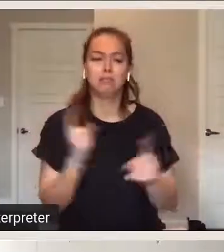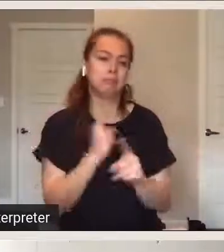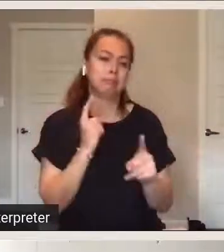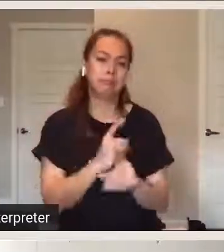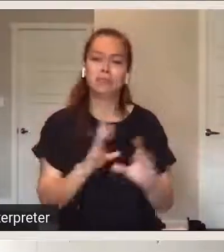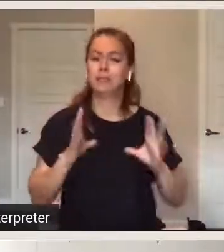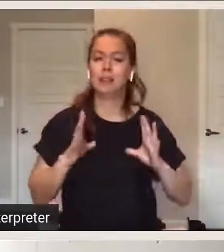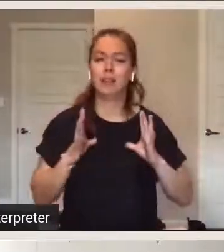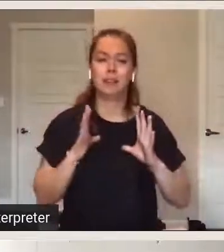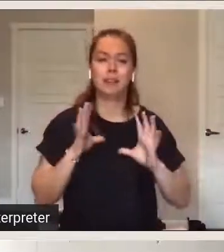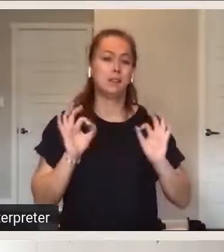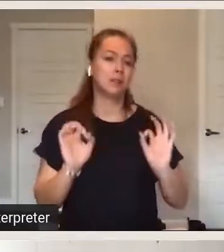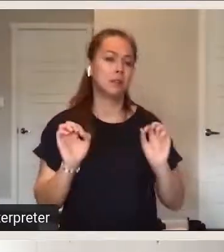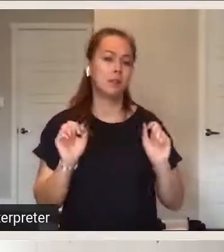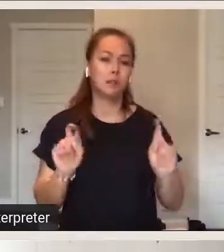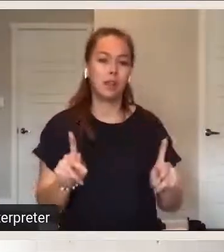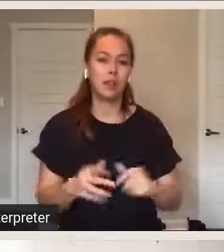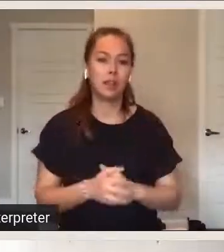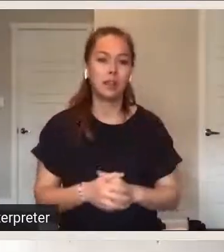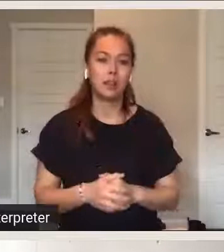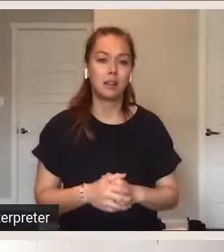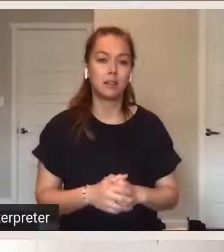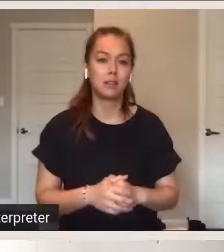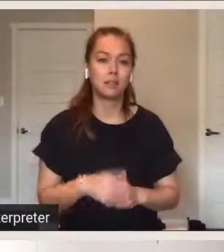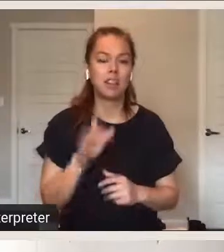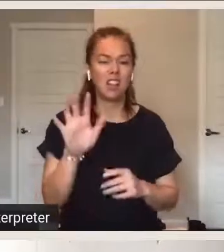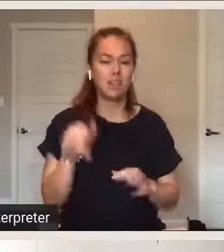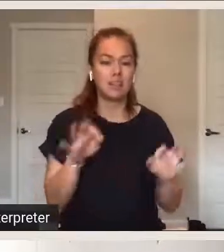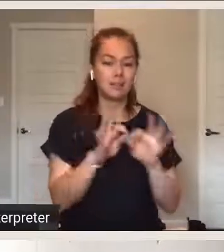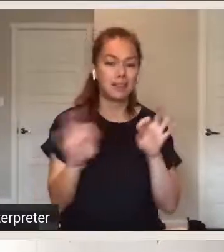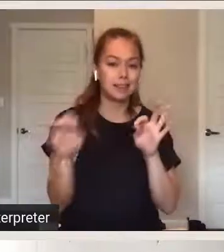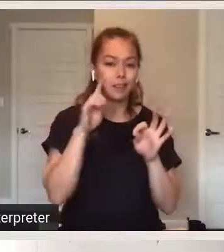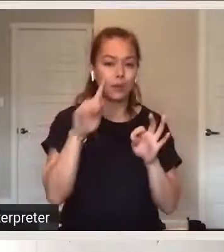It's the sentence of the year. You're on mute right now, so.